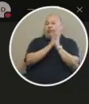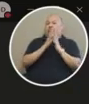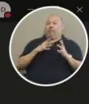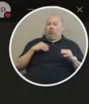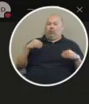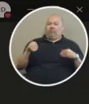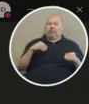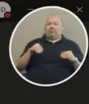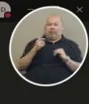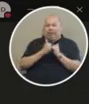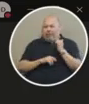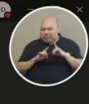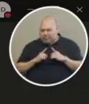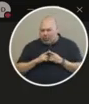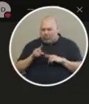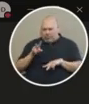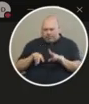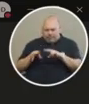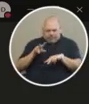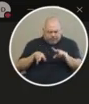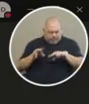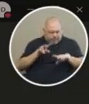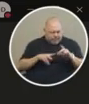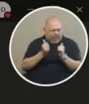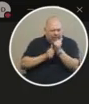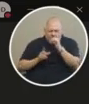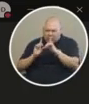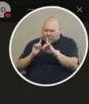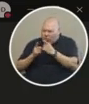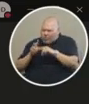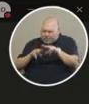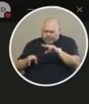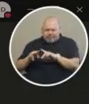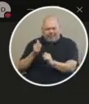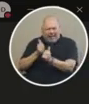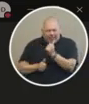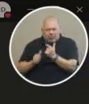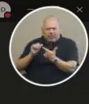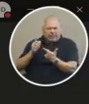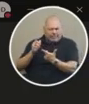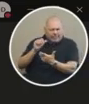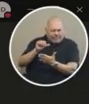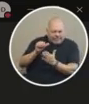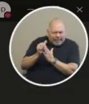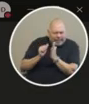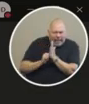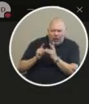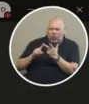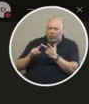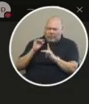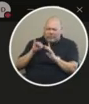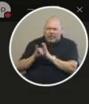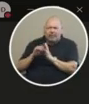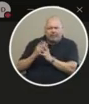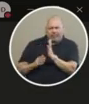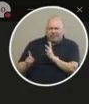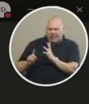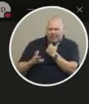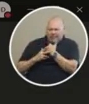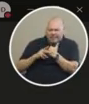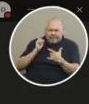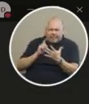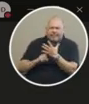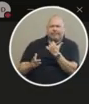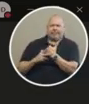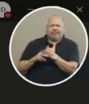go through each of the departments, analyze account by account, working with them, identifying savings, again,